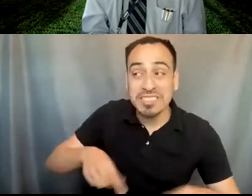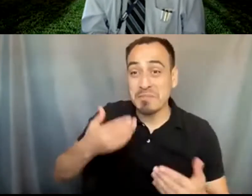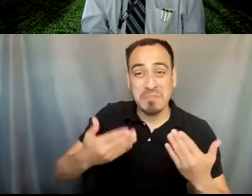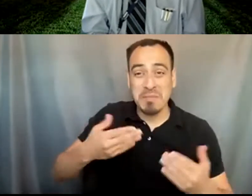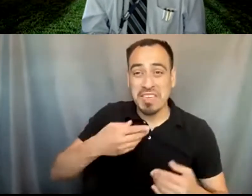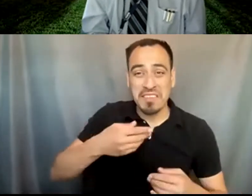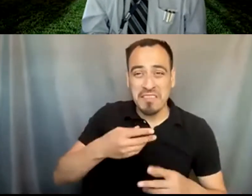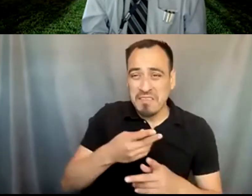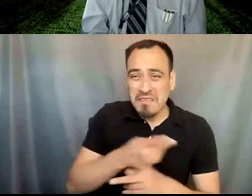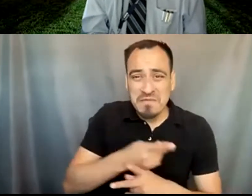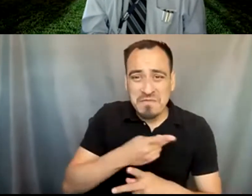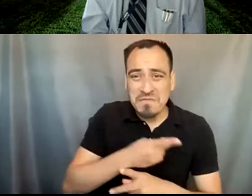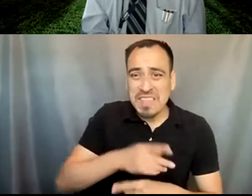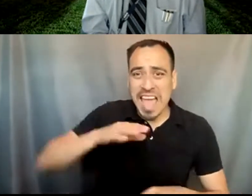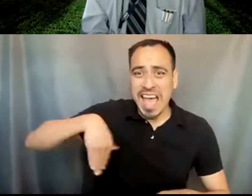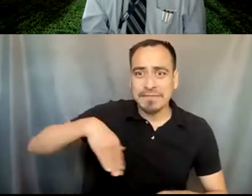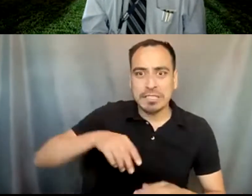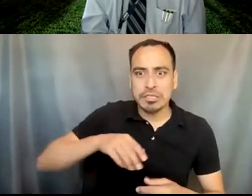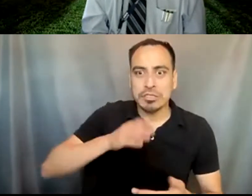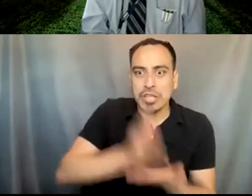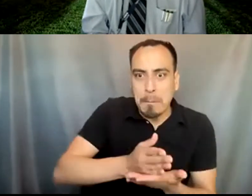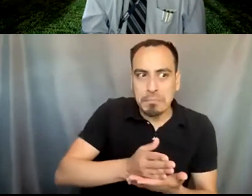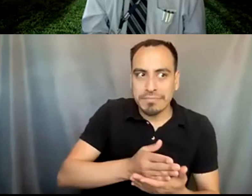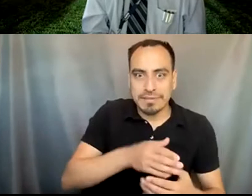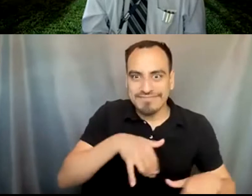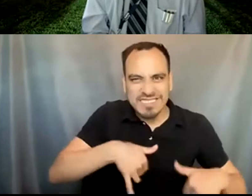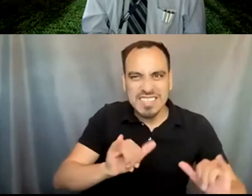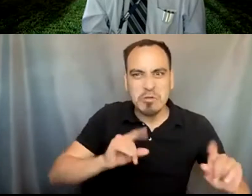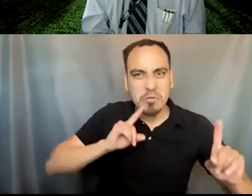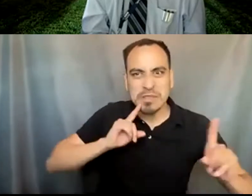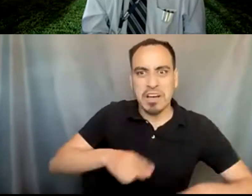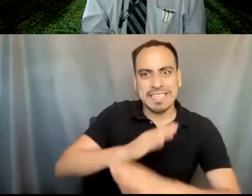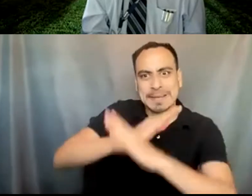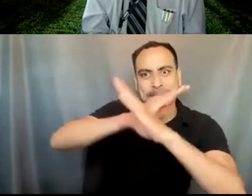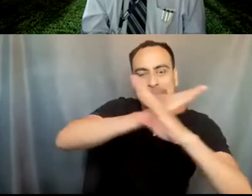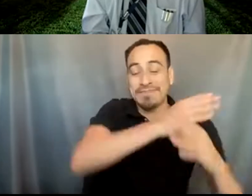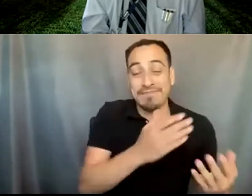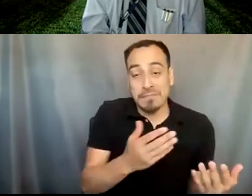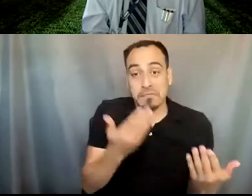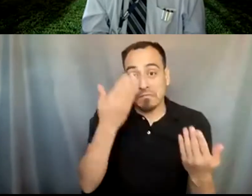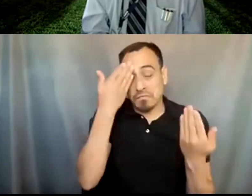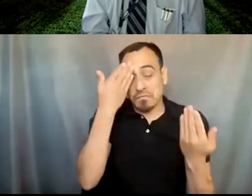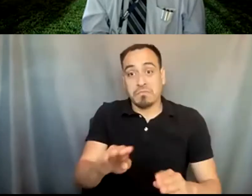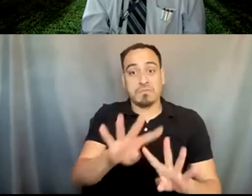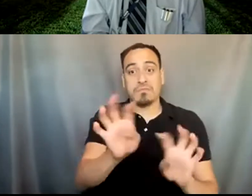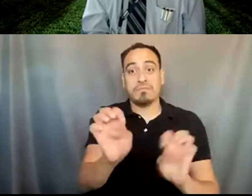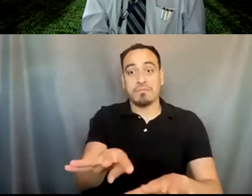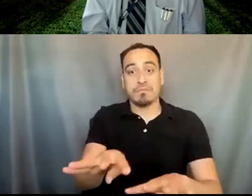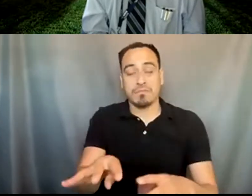shut off. I mean, there are a lot of questions that need to be answered and that are being looked